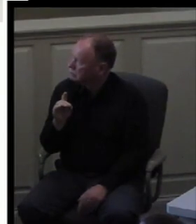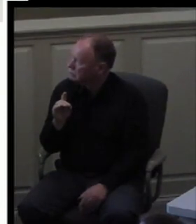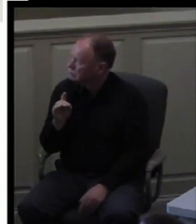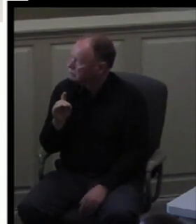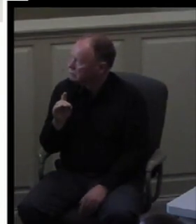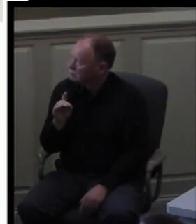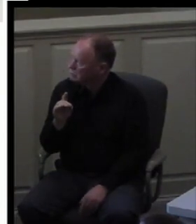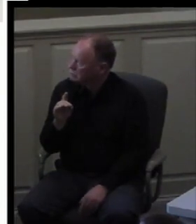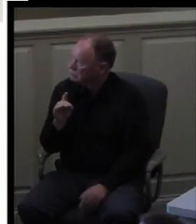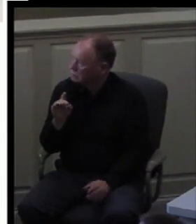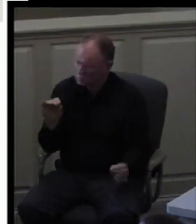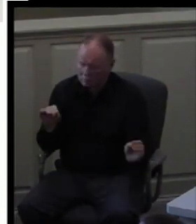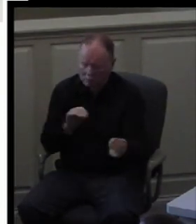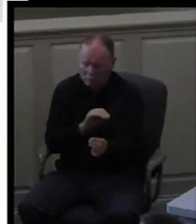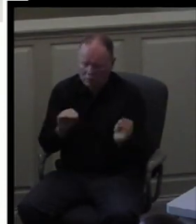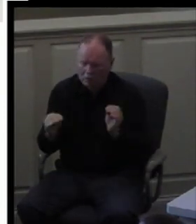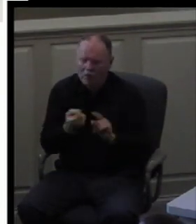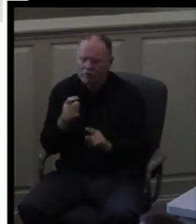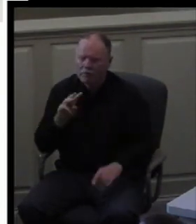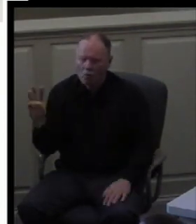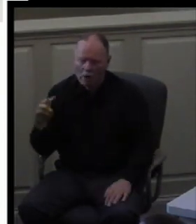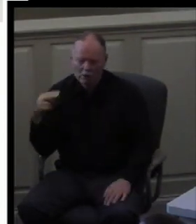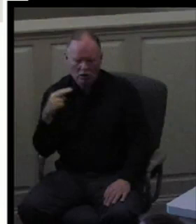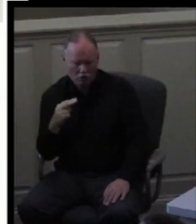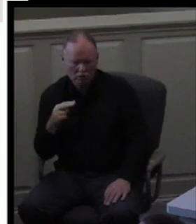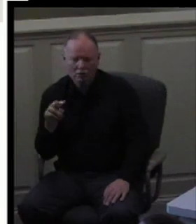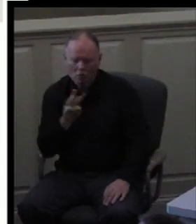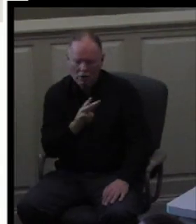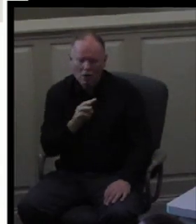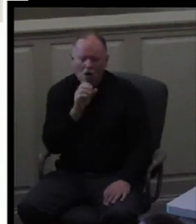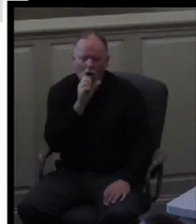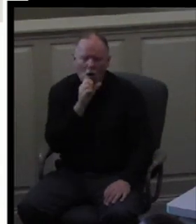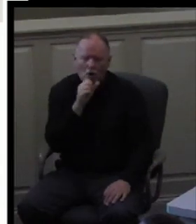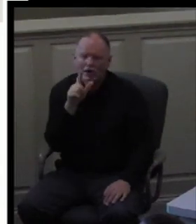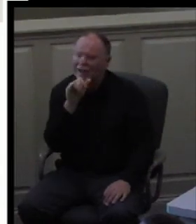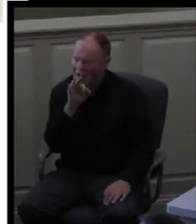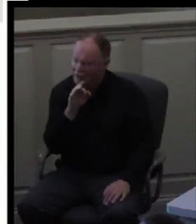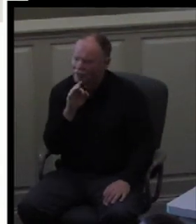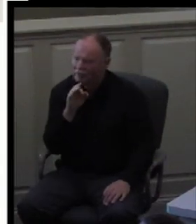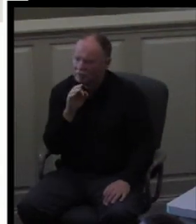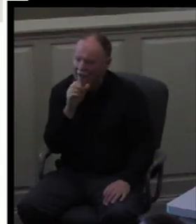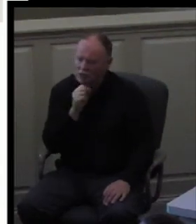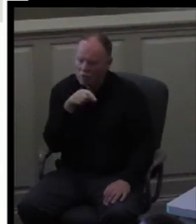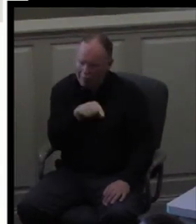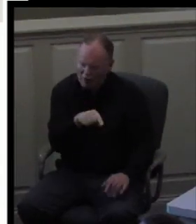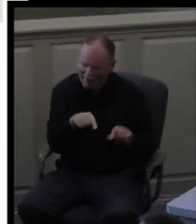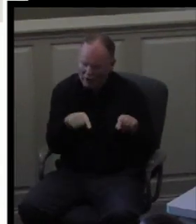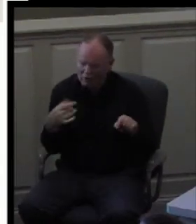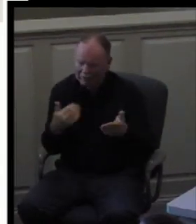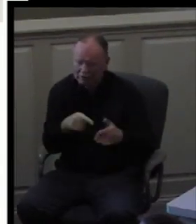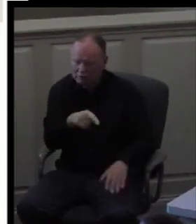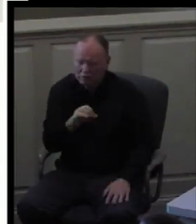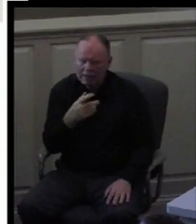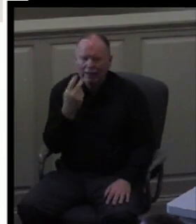This will be the west elevation facing the Orange Leaf Center there. Again, showing some tall